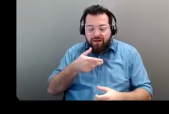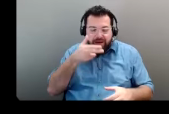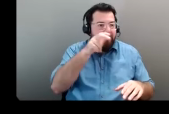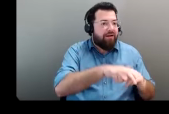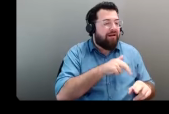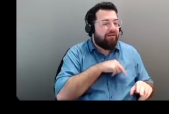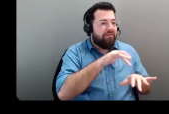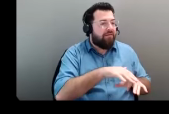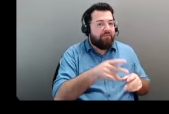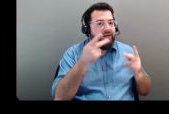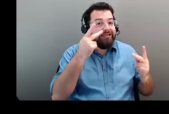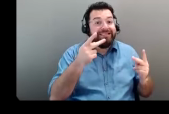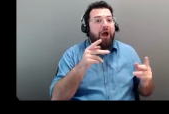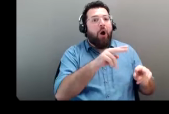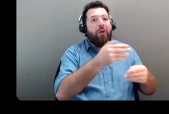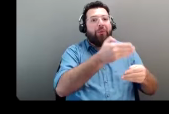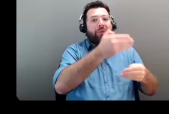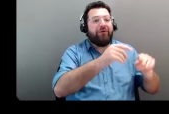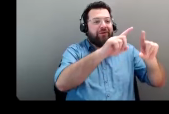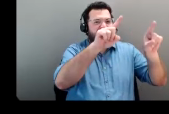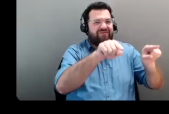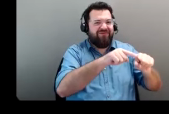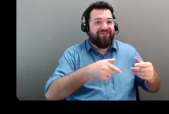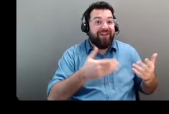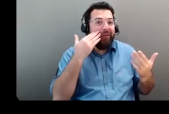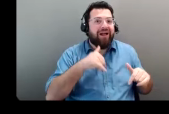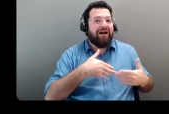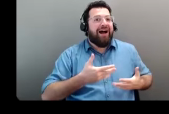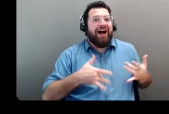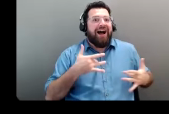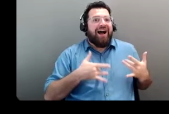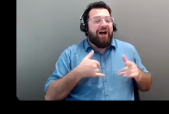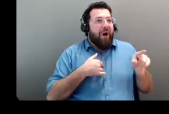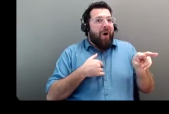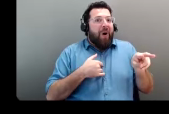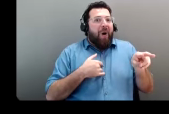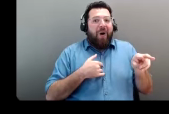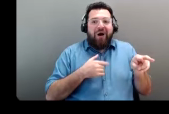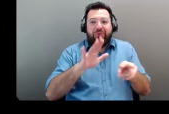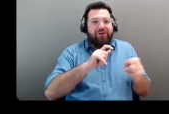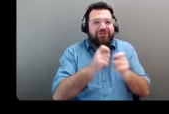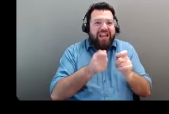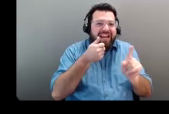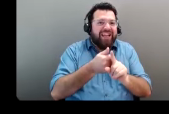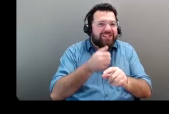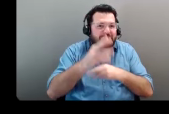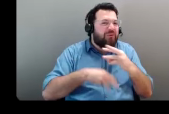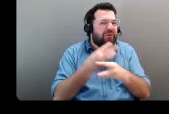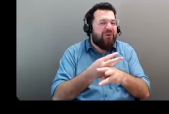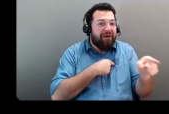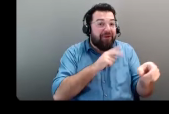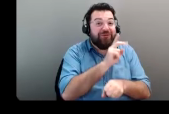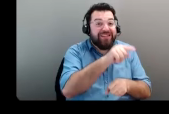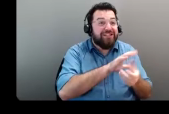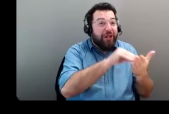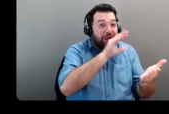and, play Mavis Beacon and, just like, oh, wow, like this is going to change the world. I'm going to use this to educate myself, and that's why I'm glad we're